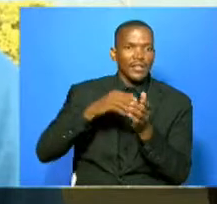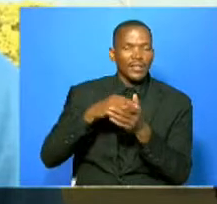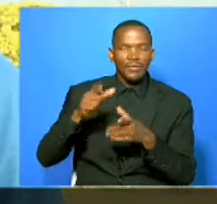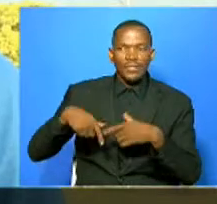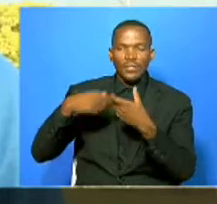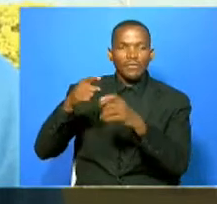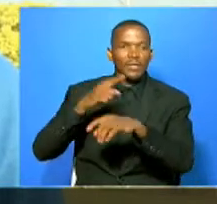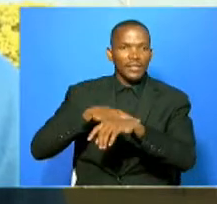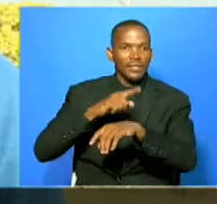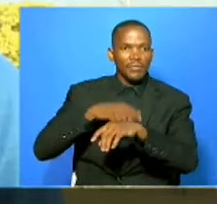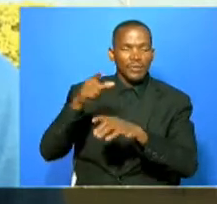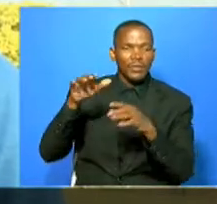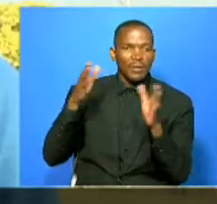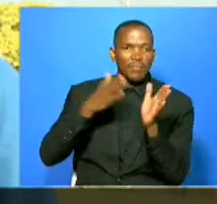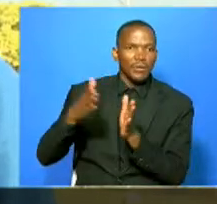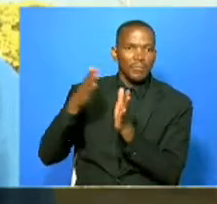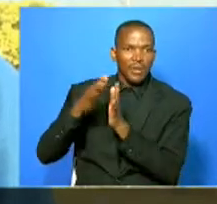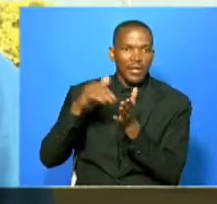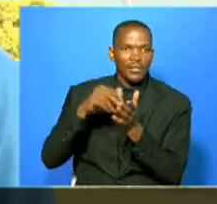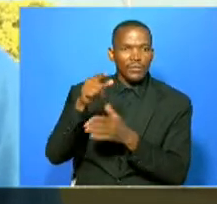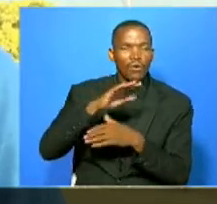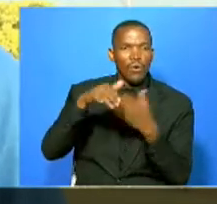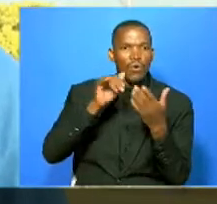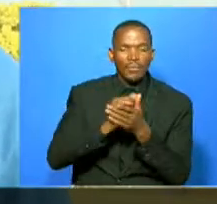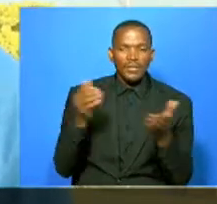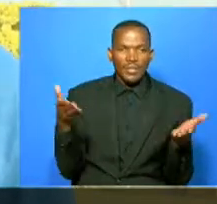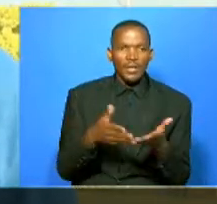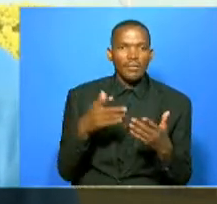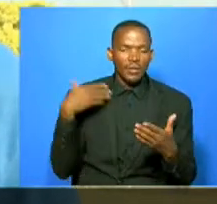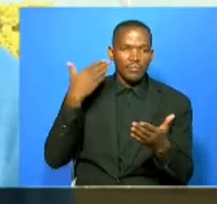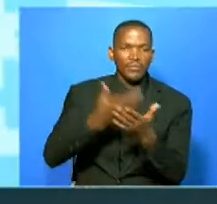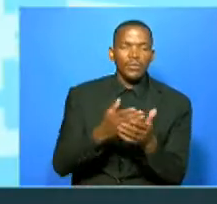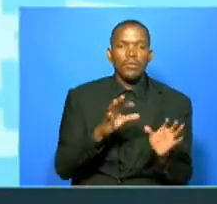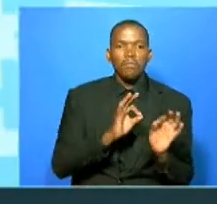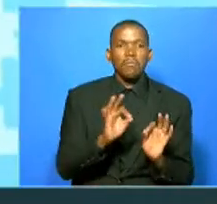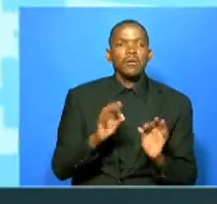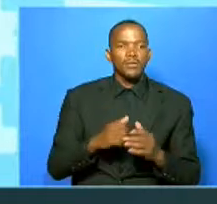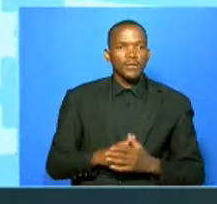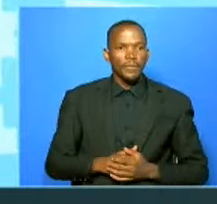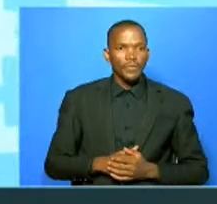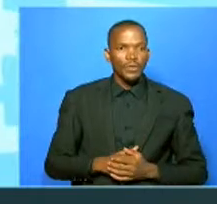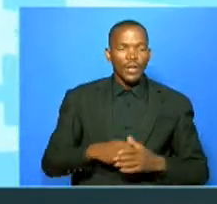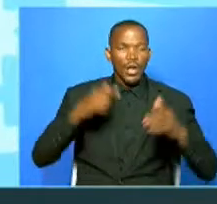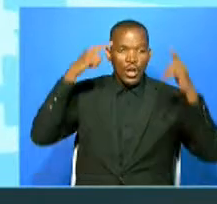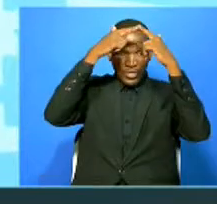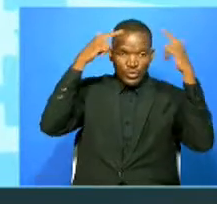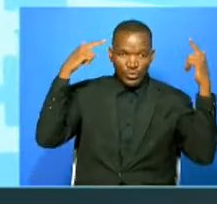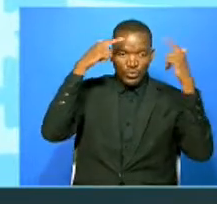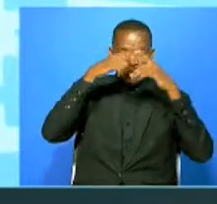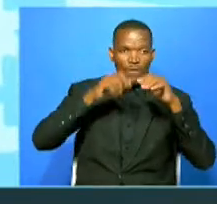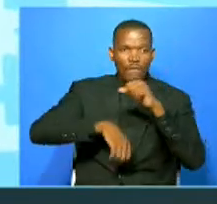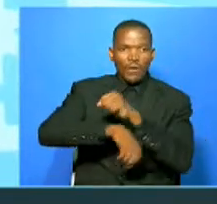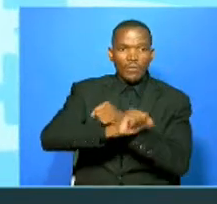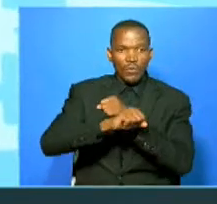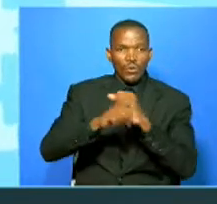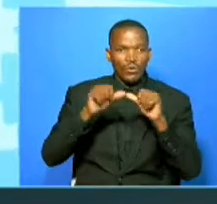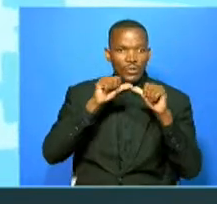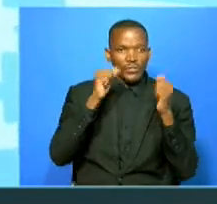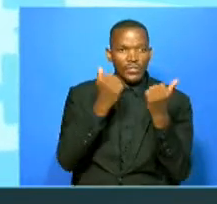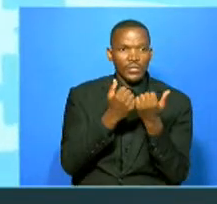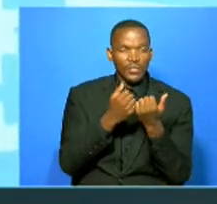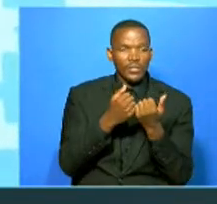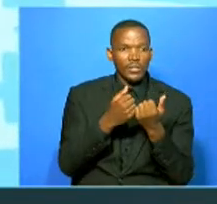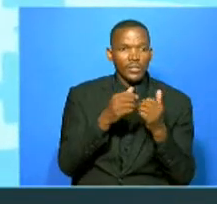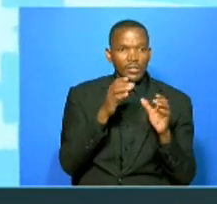give them time to prepare. But those who are here, if they have arrived, they're okay. Lesotho Football Association e hlokometse gore team